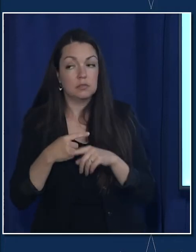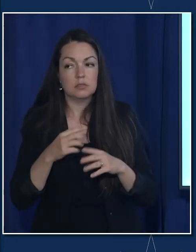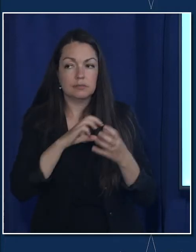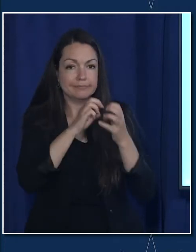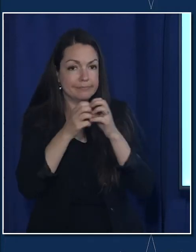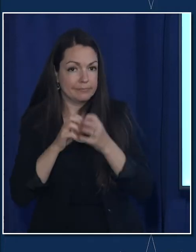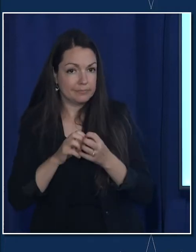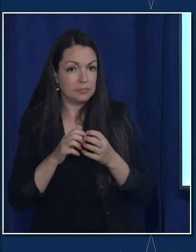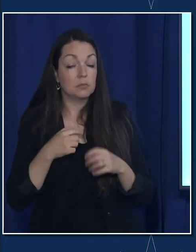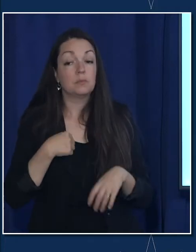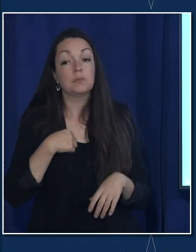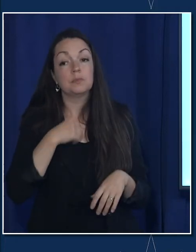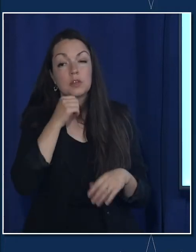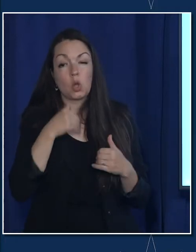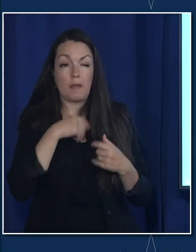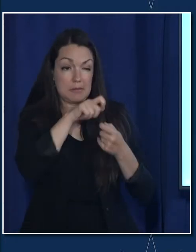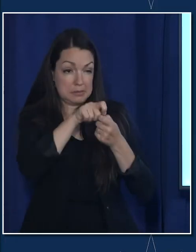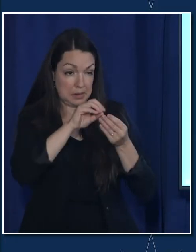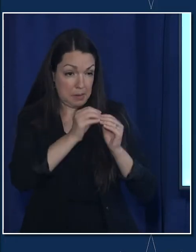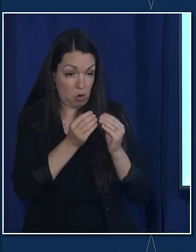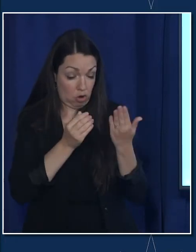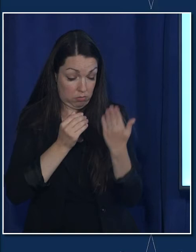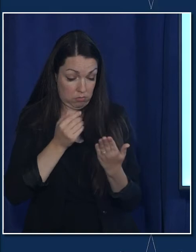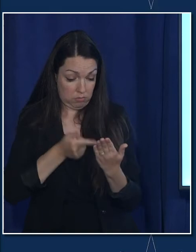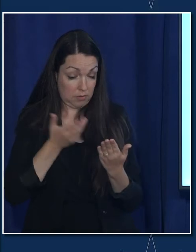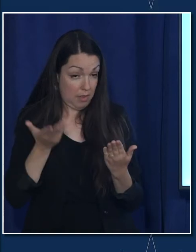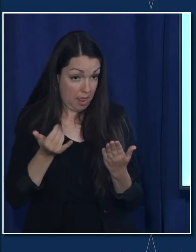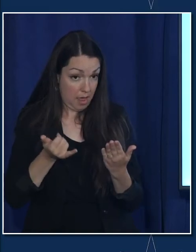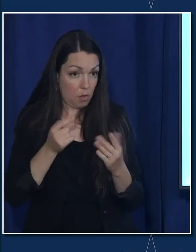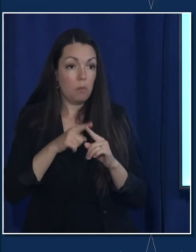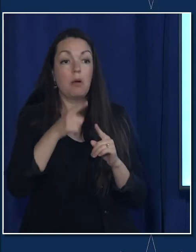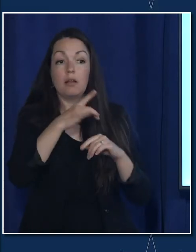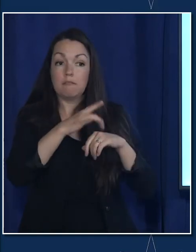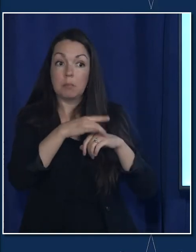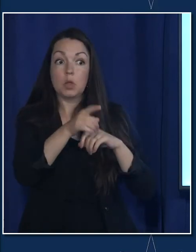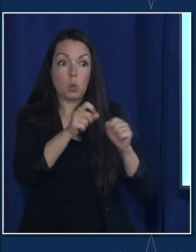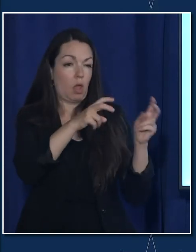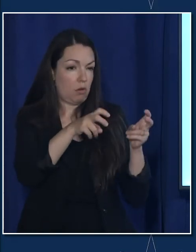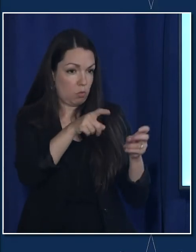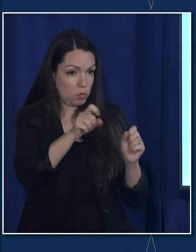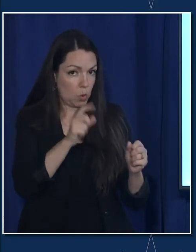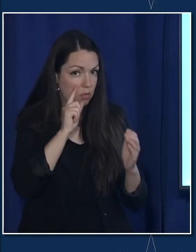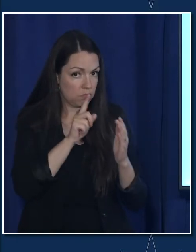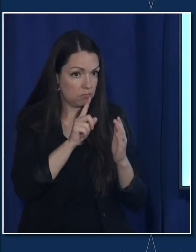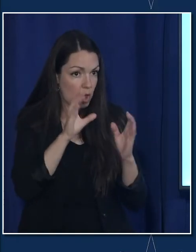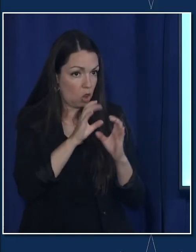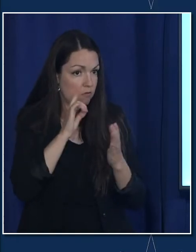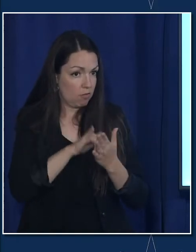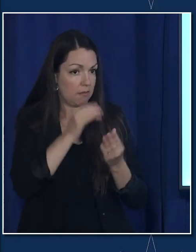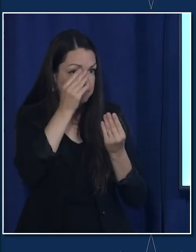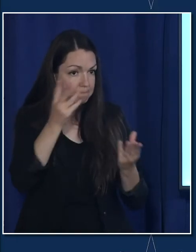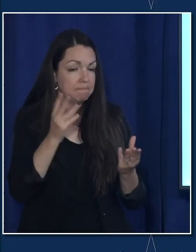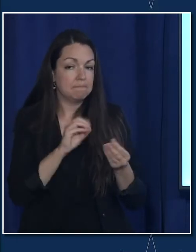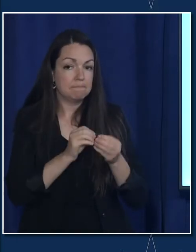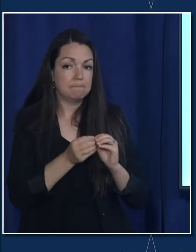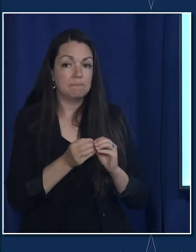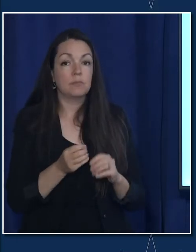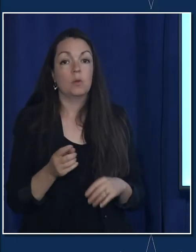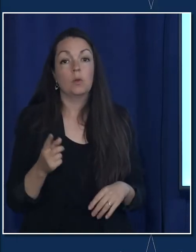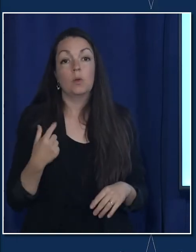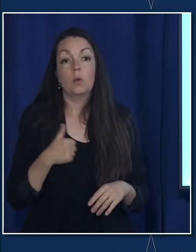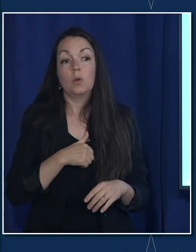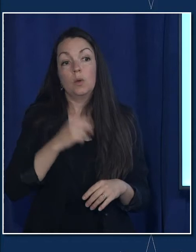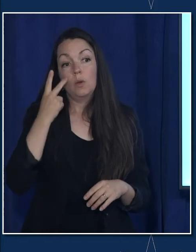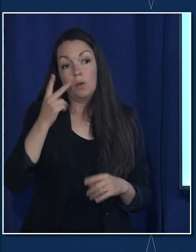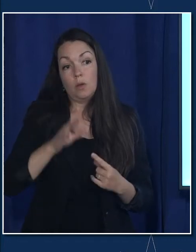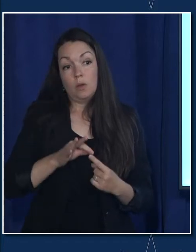on that breakdown, but it's available. You can download it and look for it. What I can tell you broadly is we have seen,